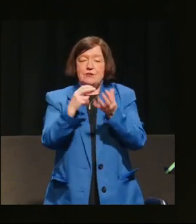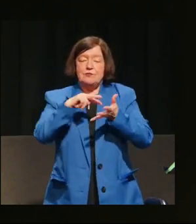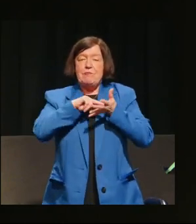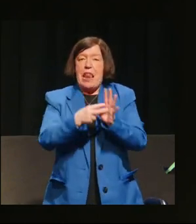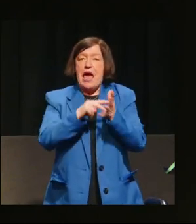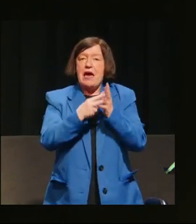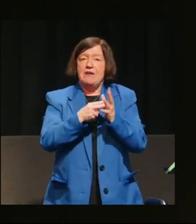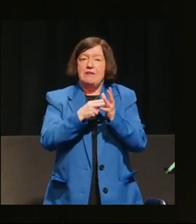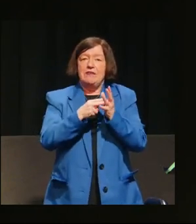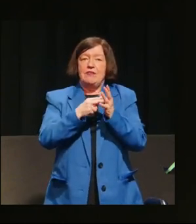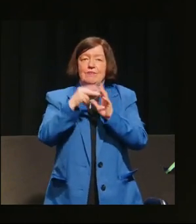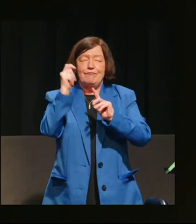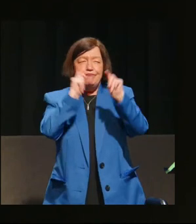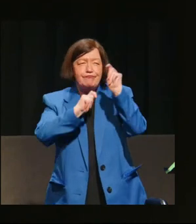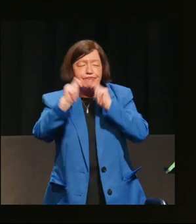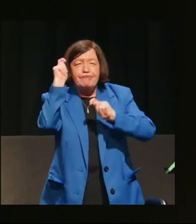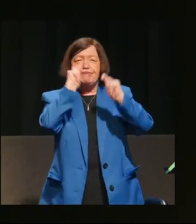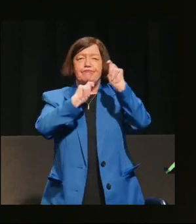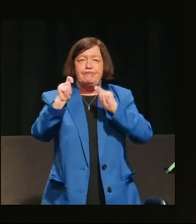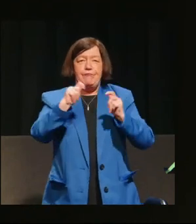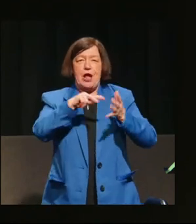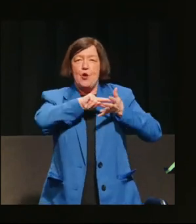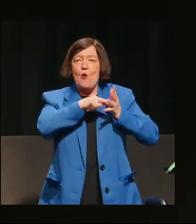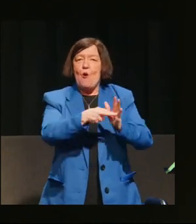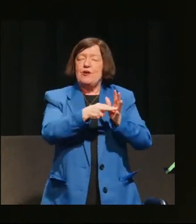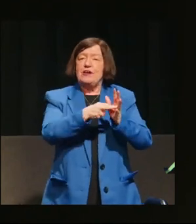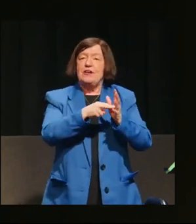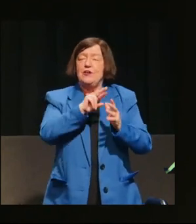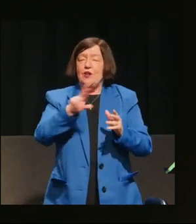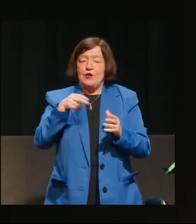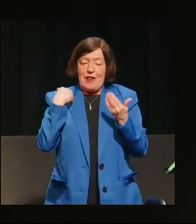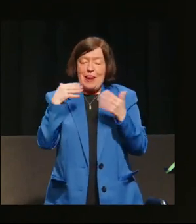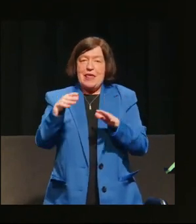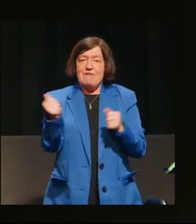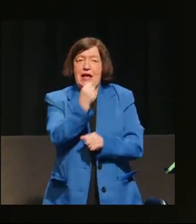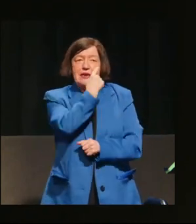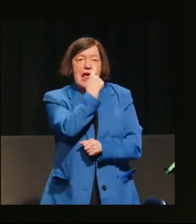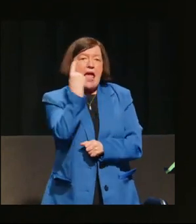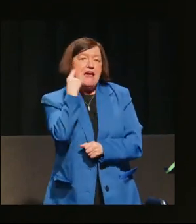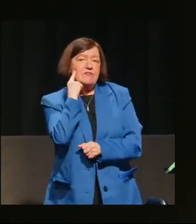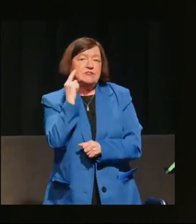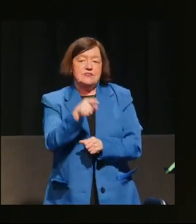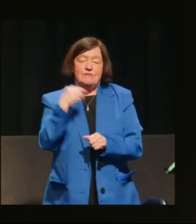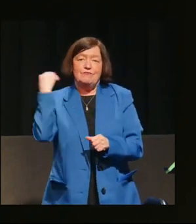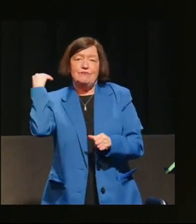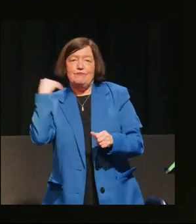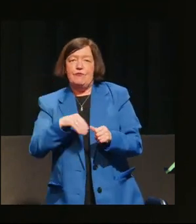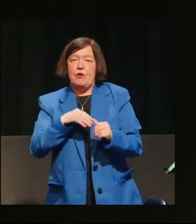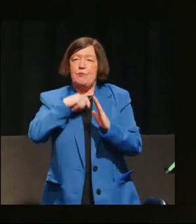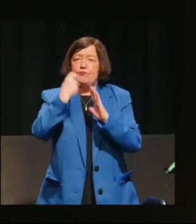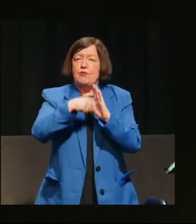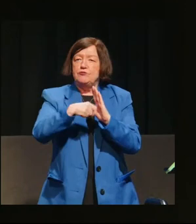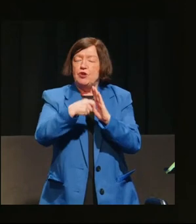planned, thought out, and organized so as not to leave any evidence of the murderous project.